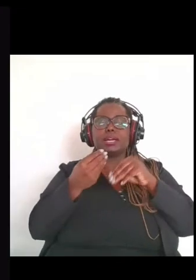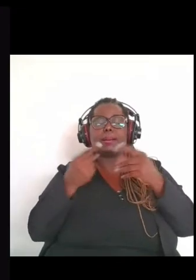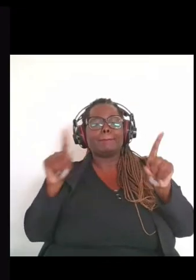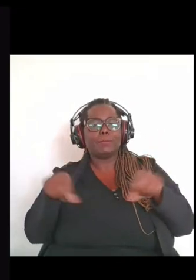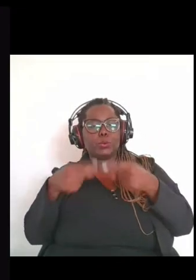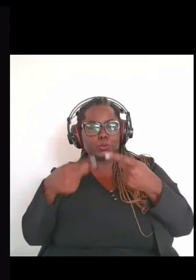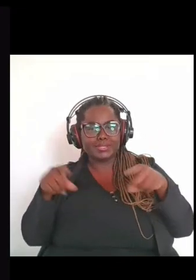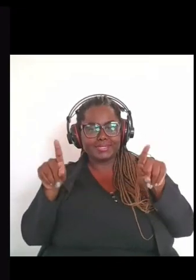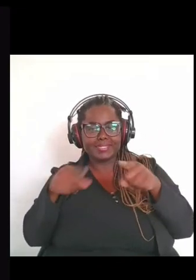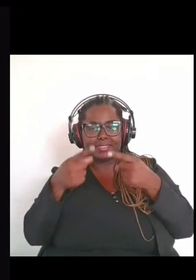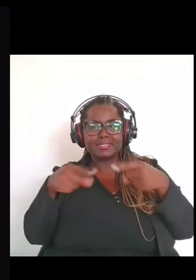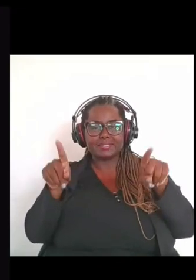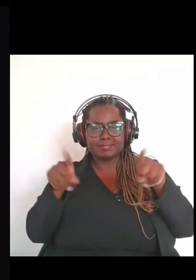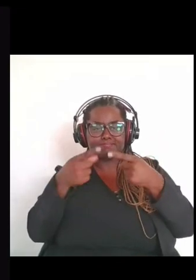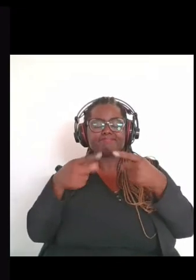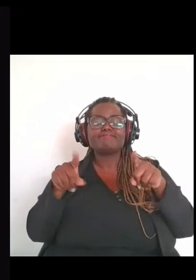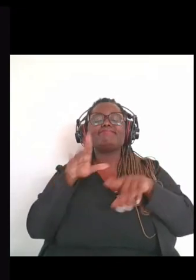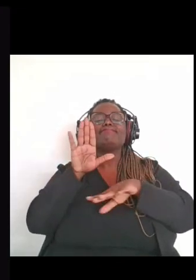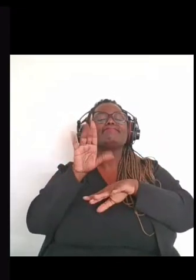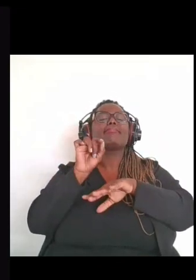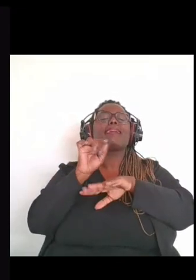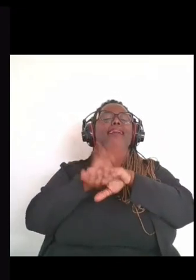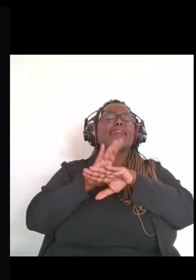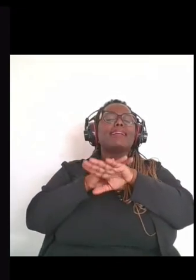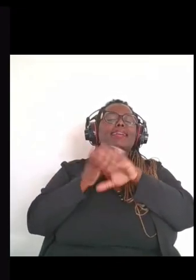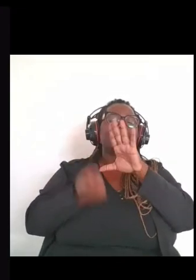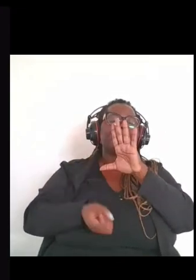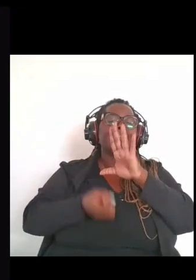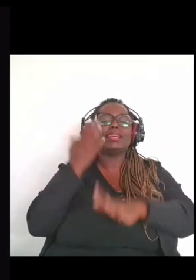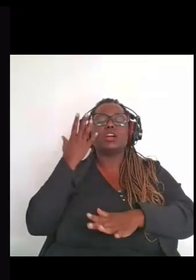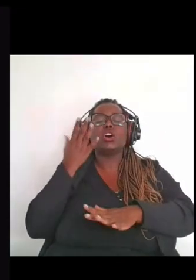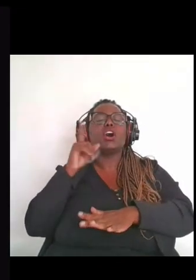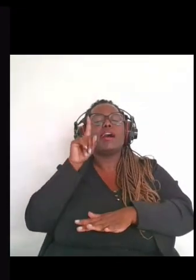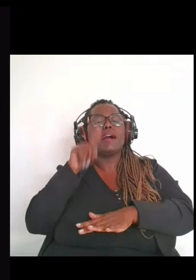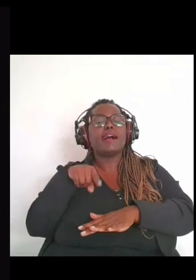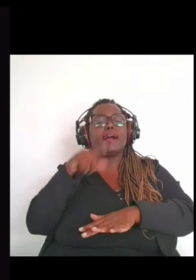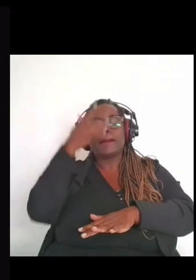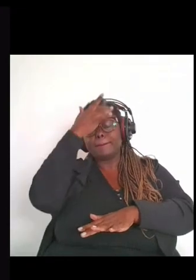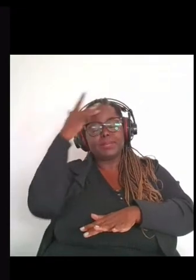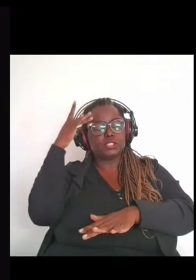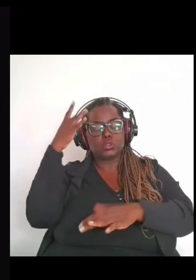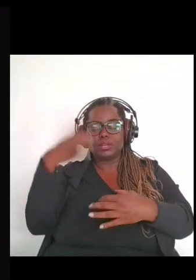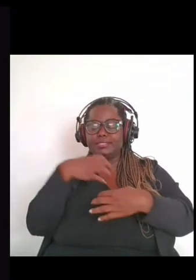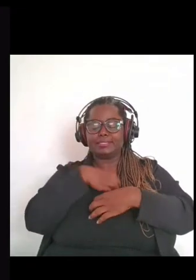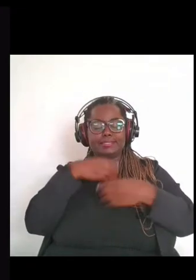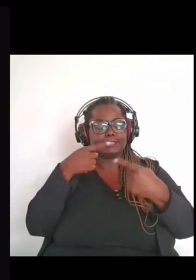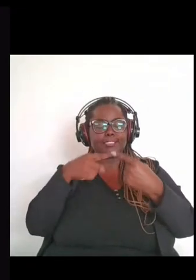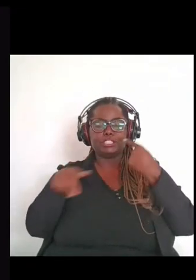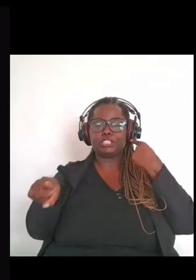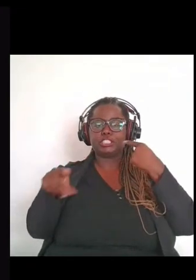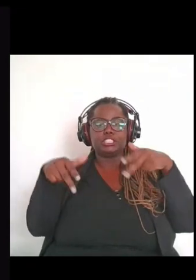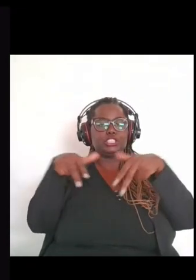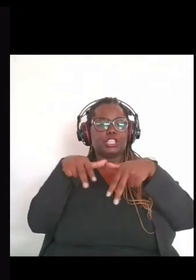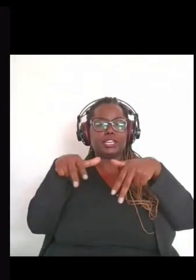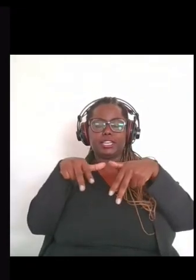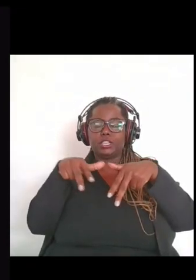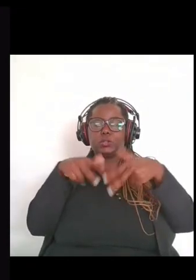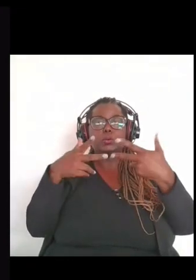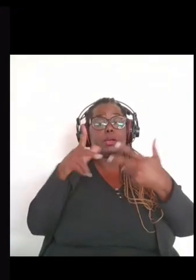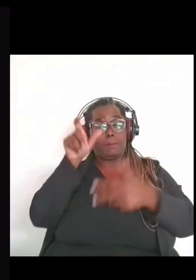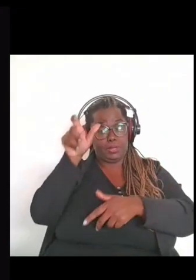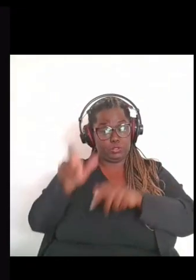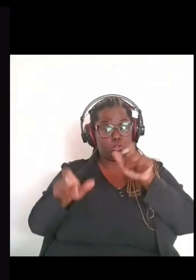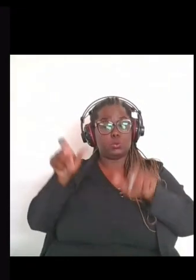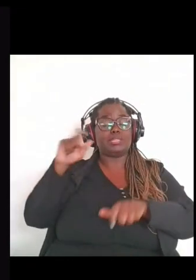black non-conforming beings who um proclaim a particular Regional location